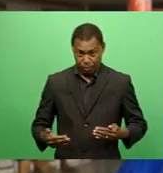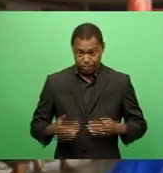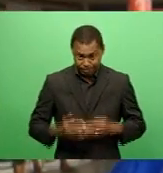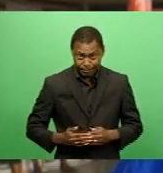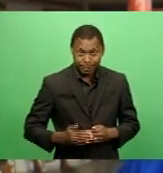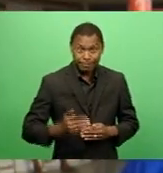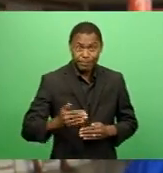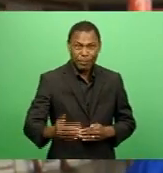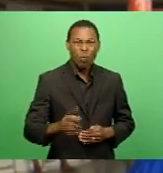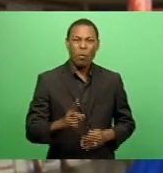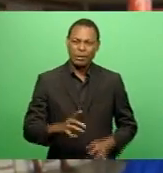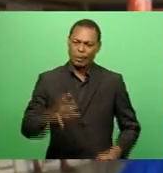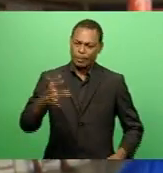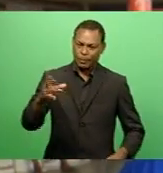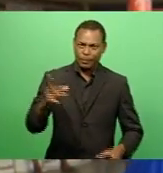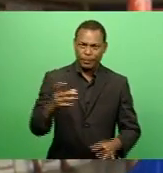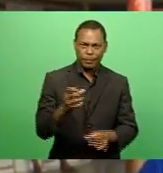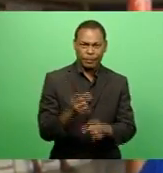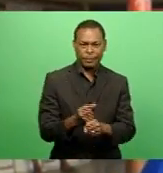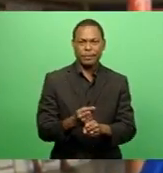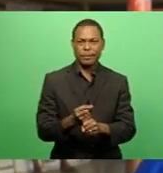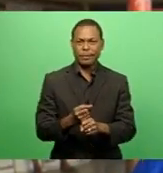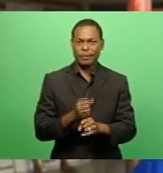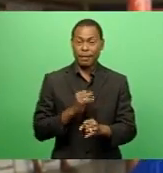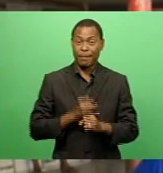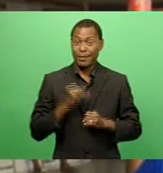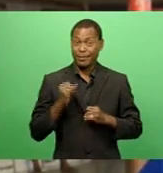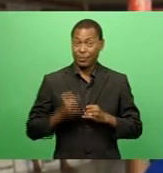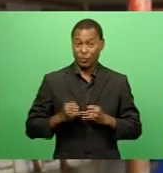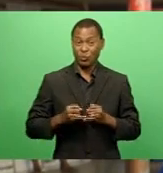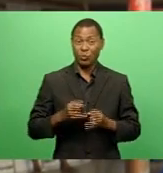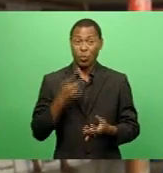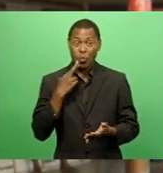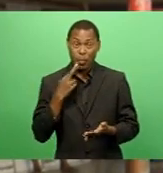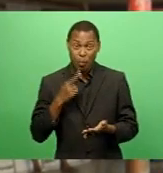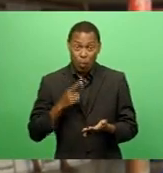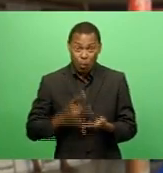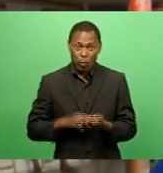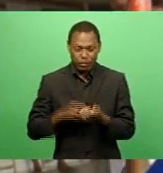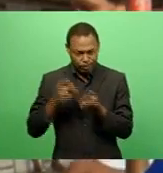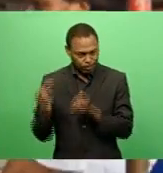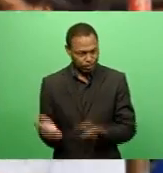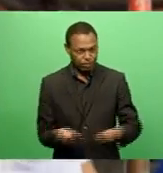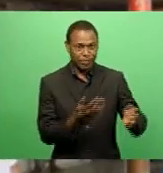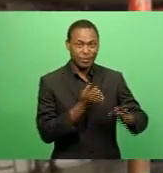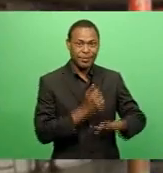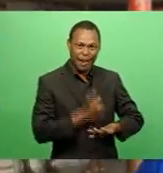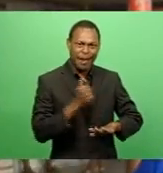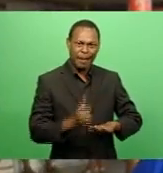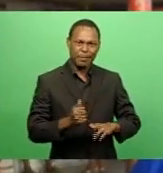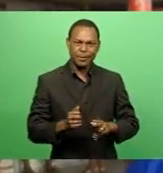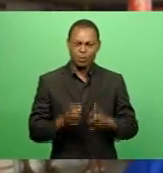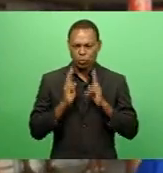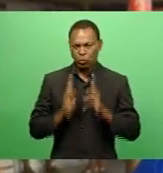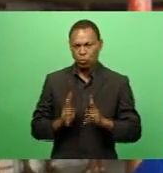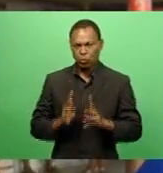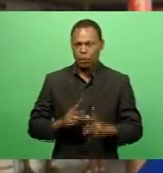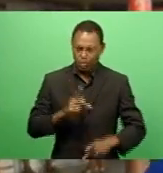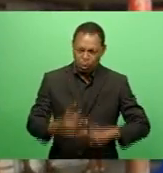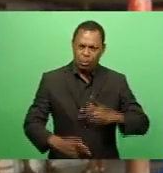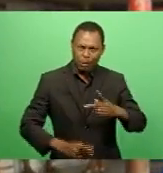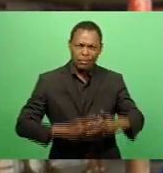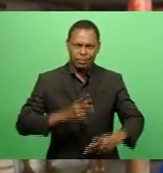the compilation of the final reports, and that will be submitted to government through the normal process. So that